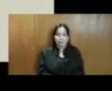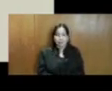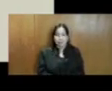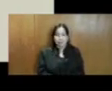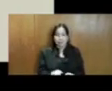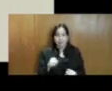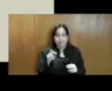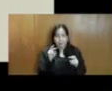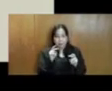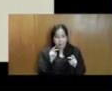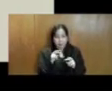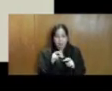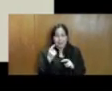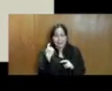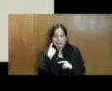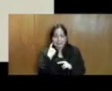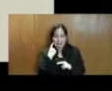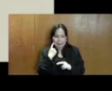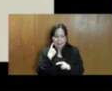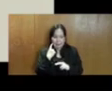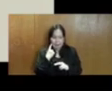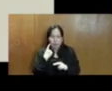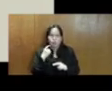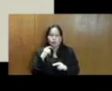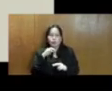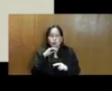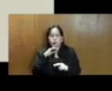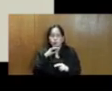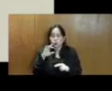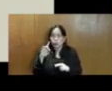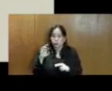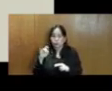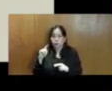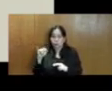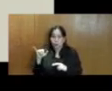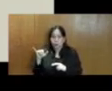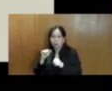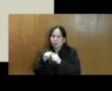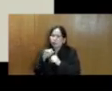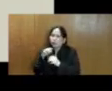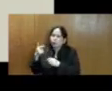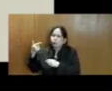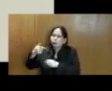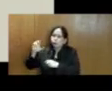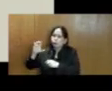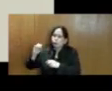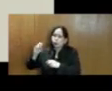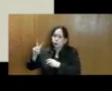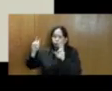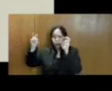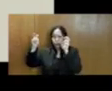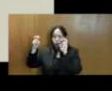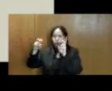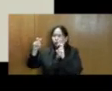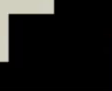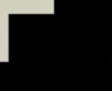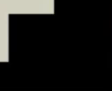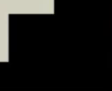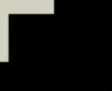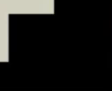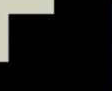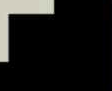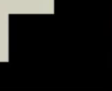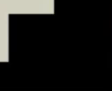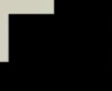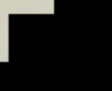If we look at dirty to dirty transition rates, right? So this is the probability that a worker leaves a dirty job and enters into another